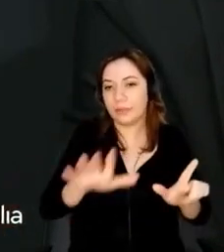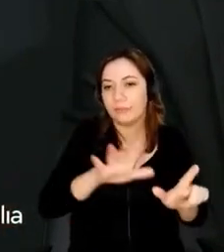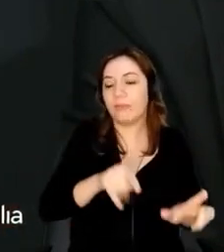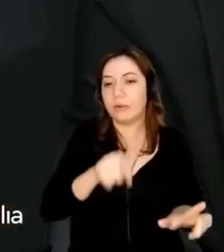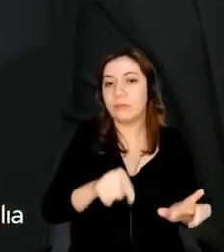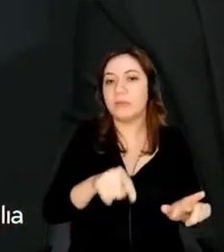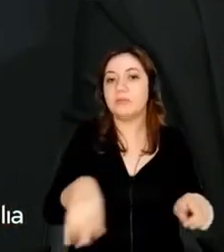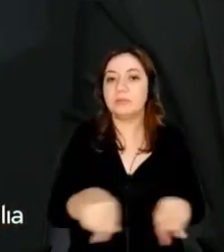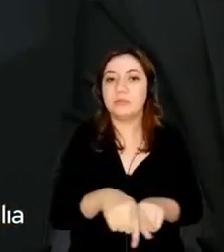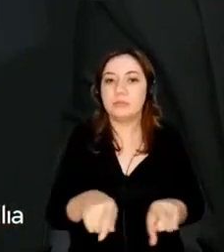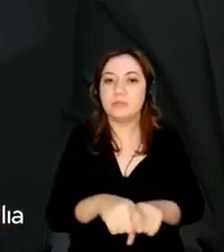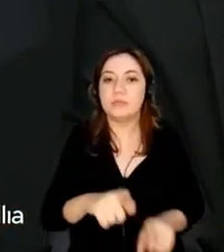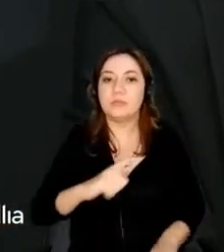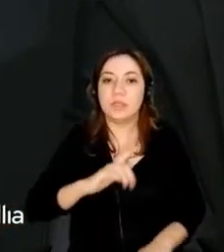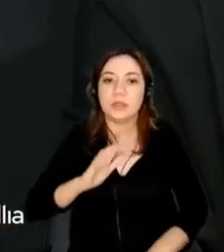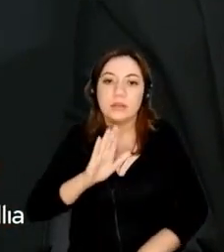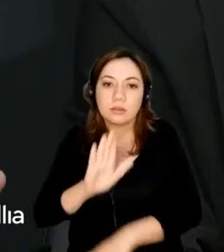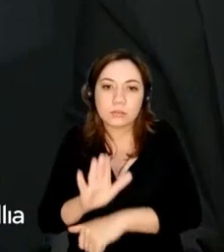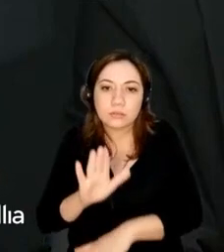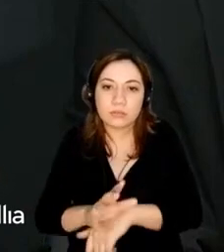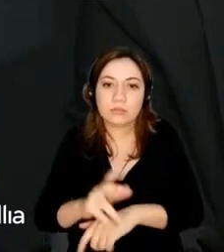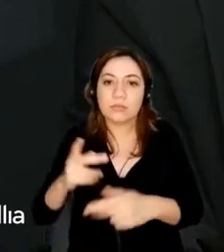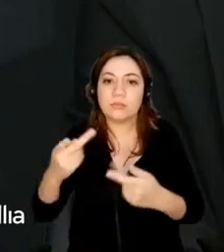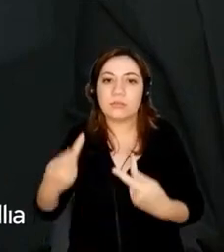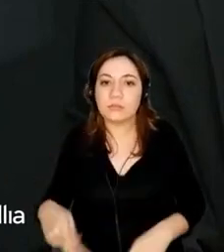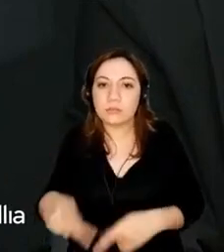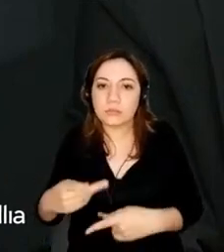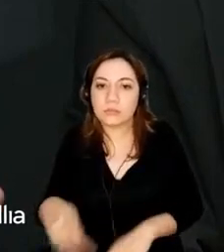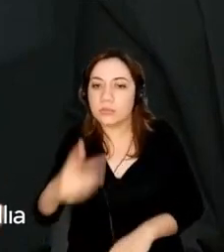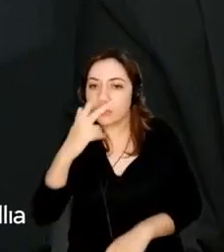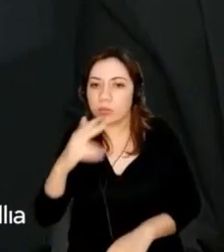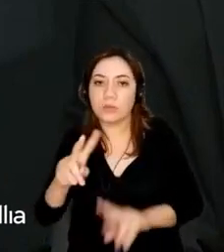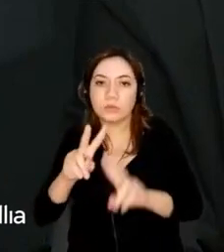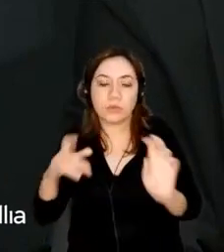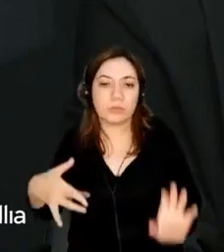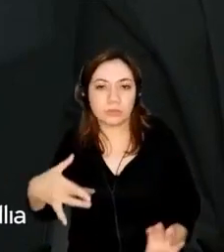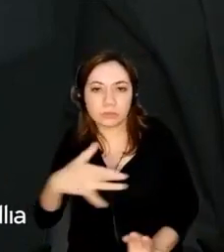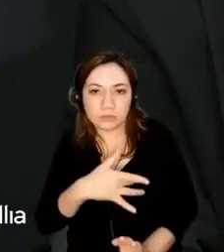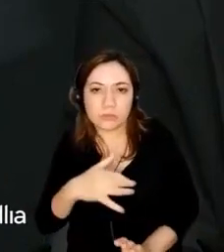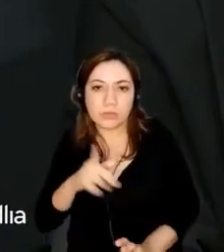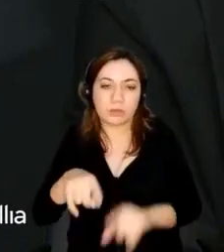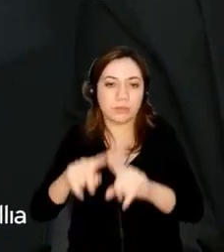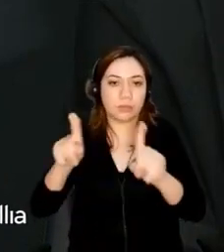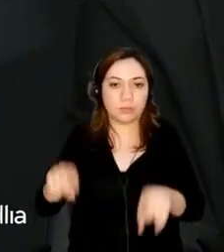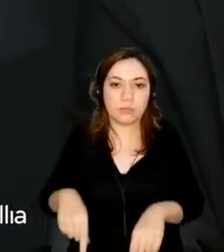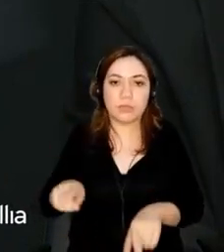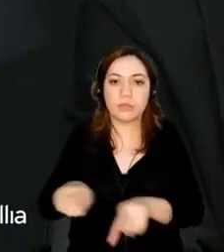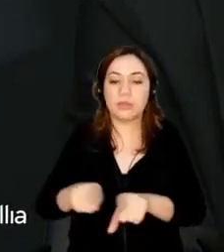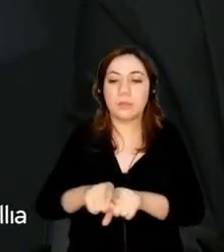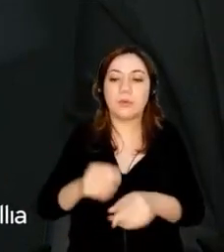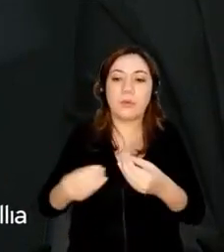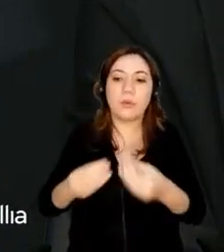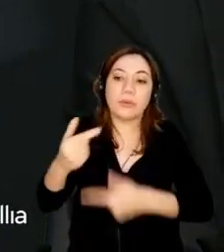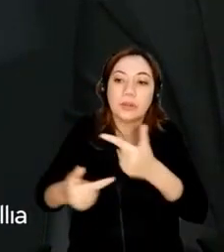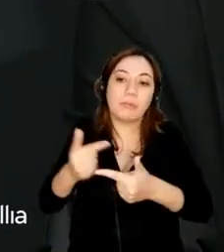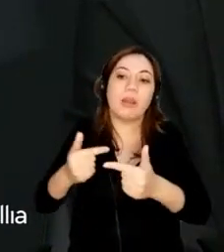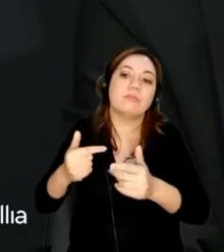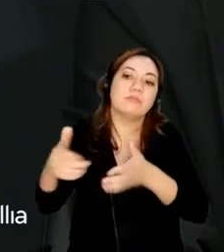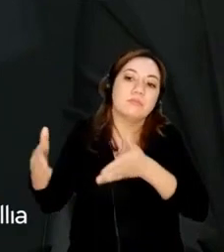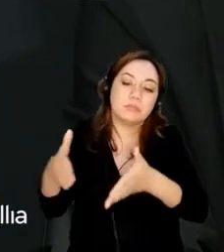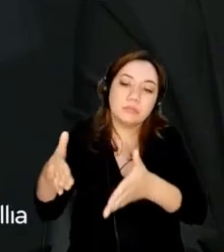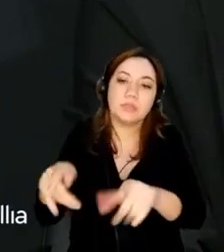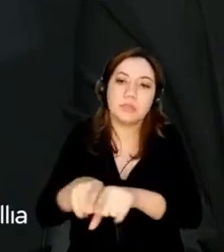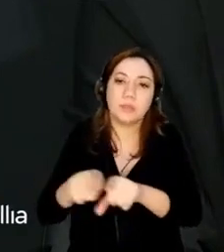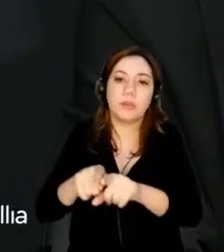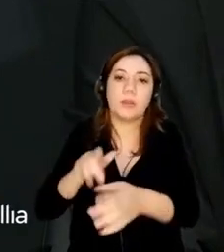health and wellness of employees. We use it for workflow and also for productivity, and also to figure out how to